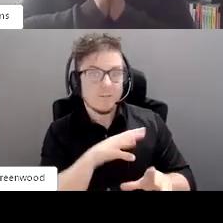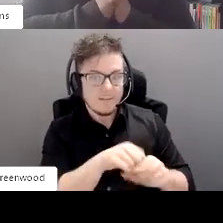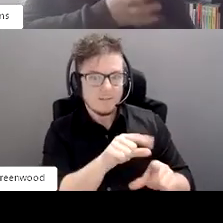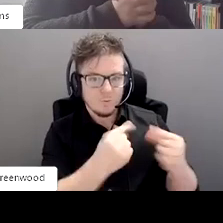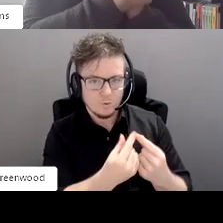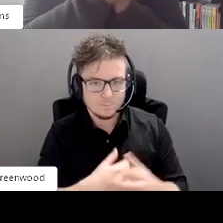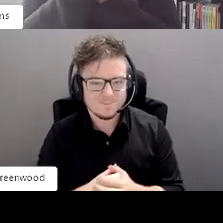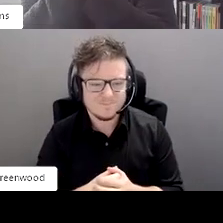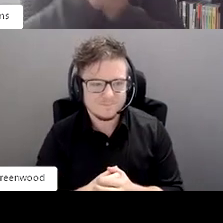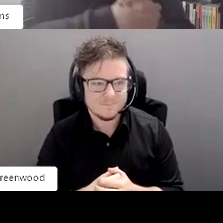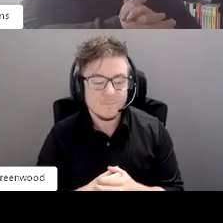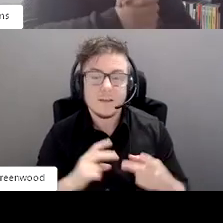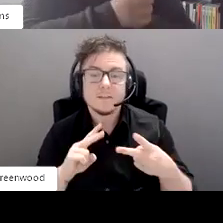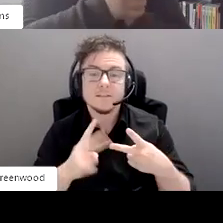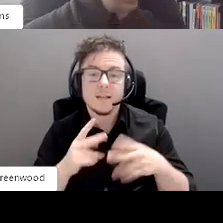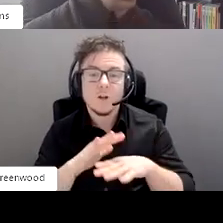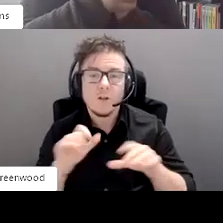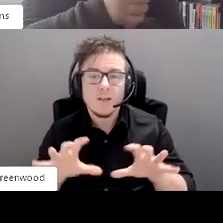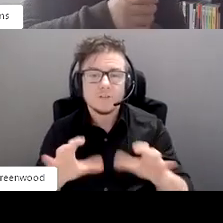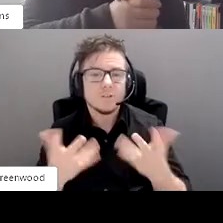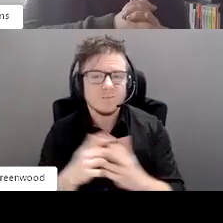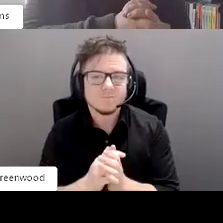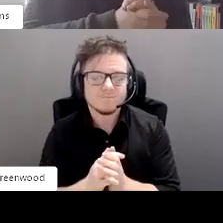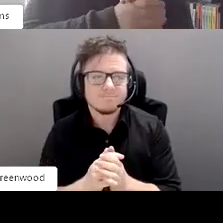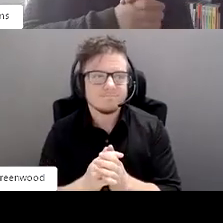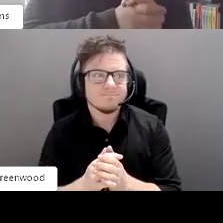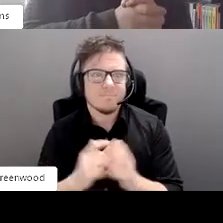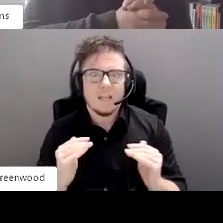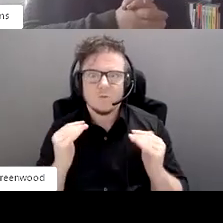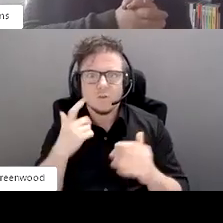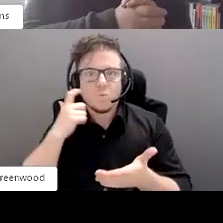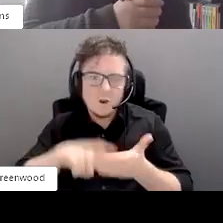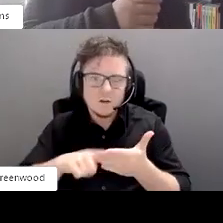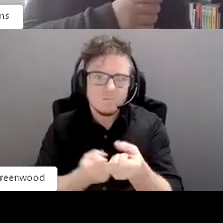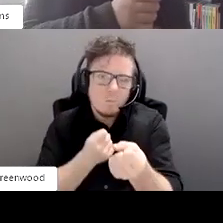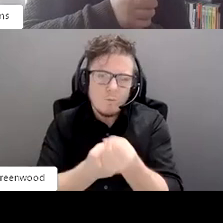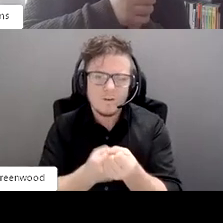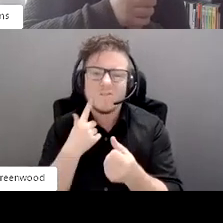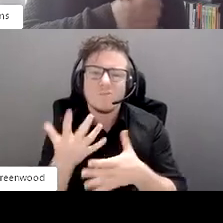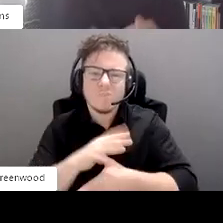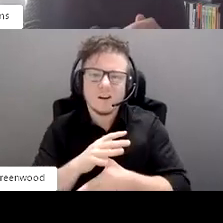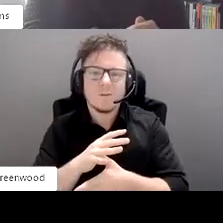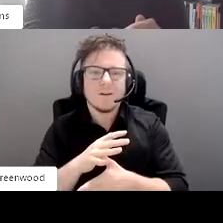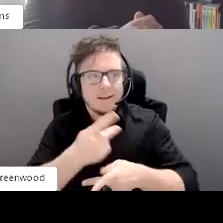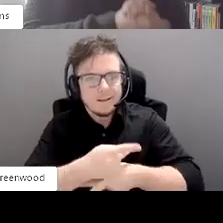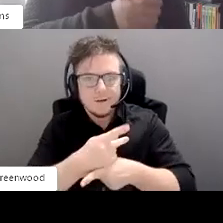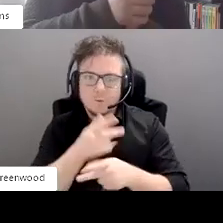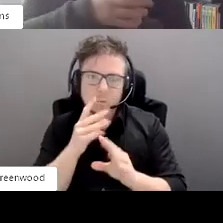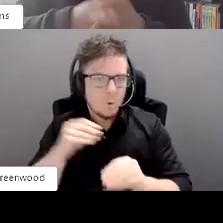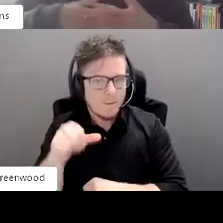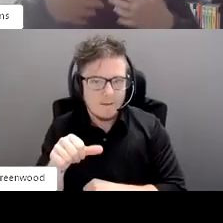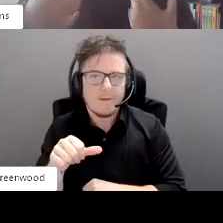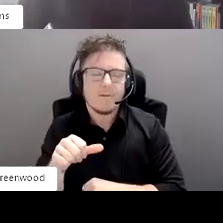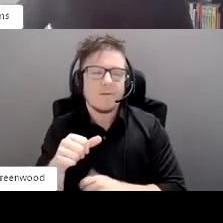Our second call to action is increasing recognition and support for primary unpaid carers of 2SLGI people living with dementia. So